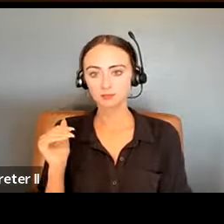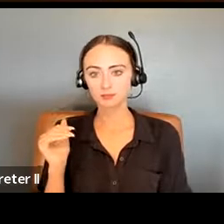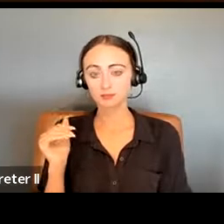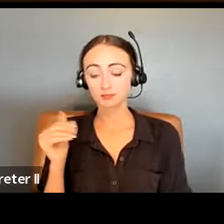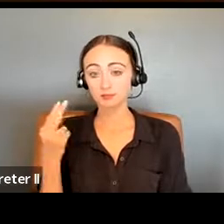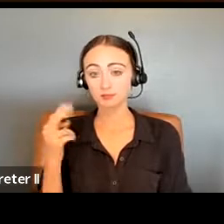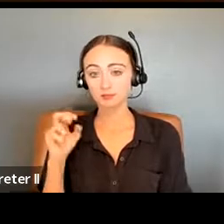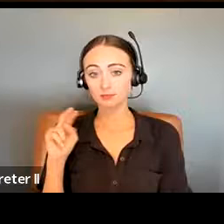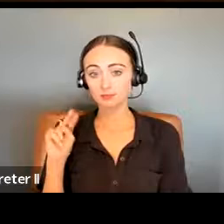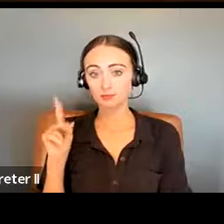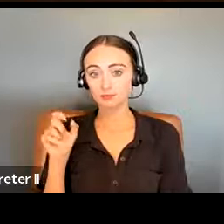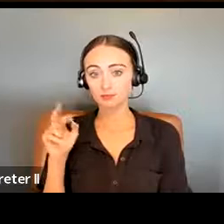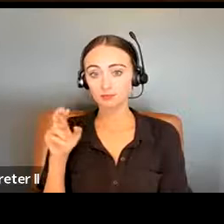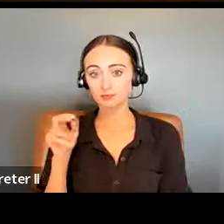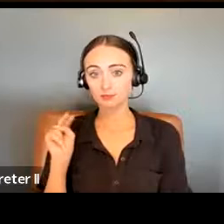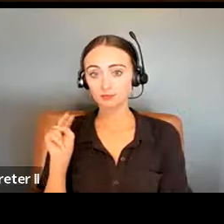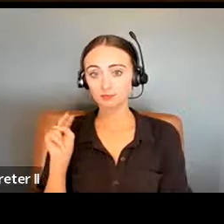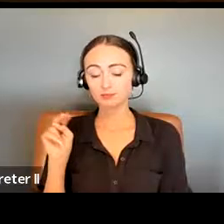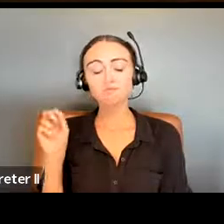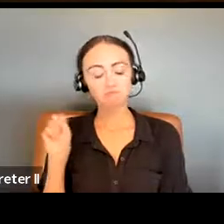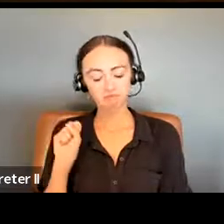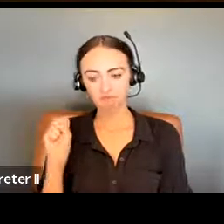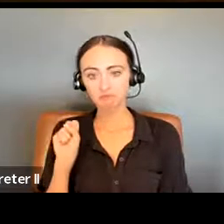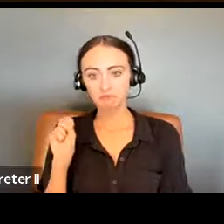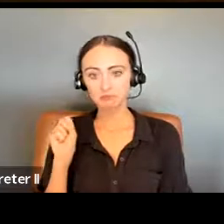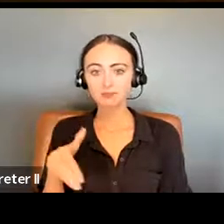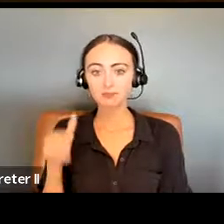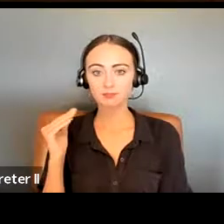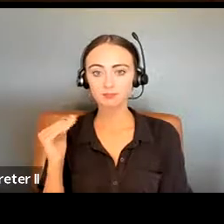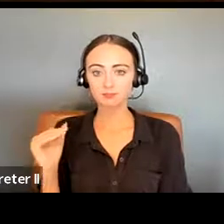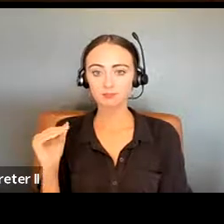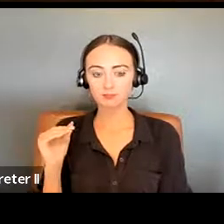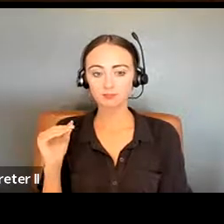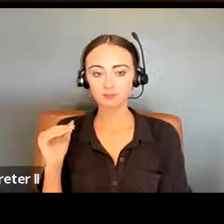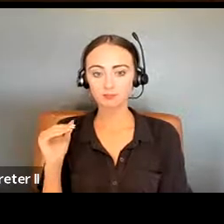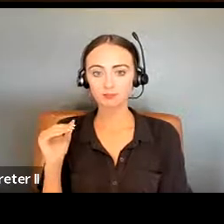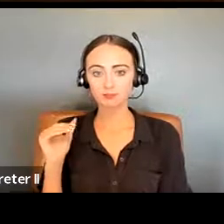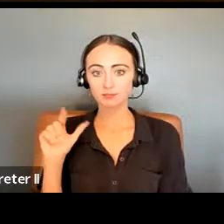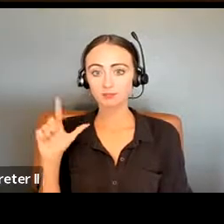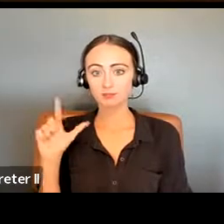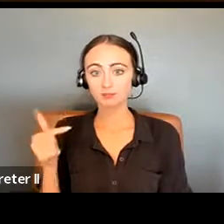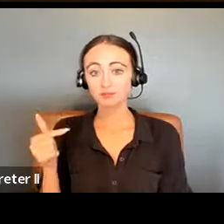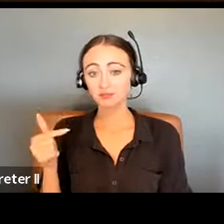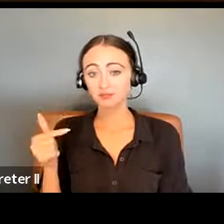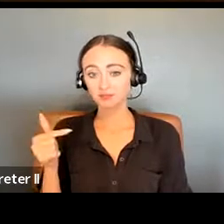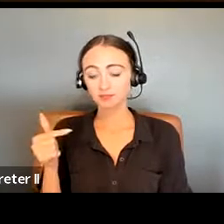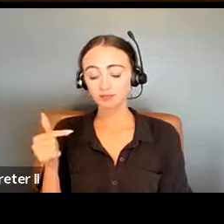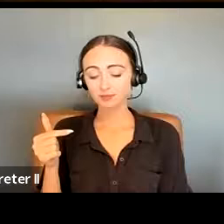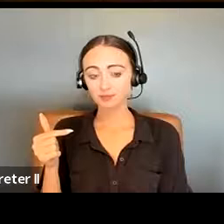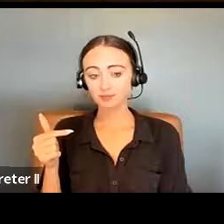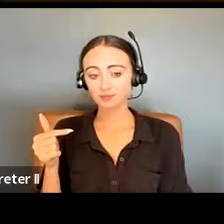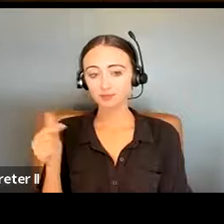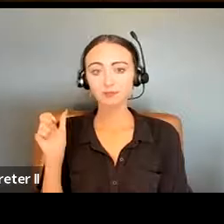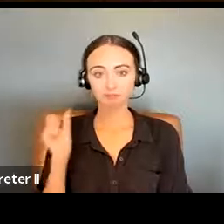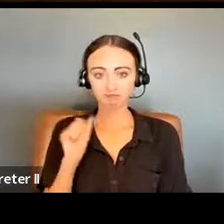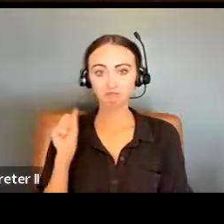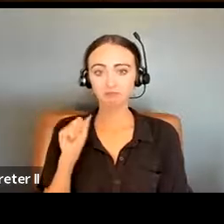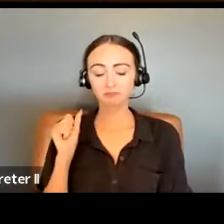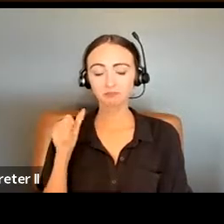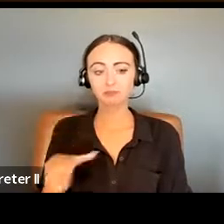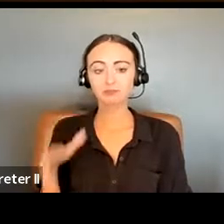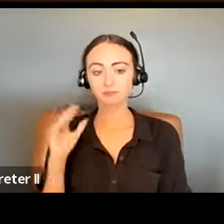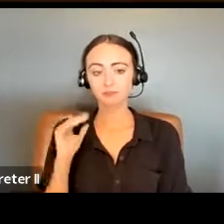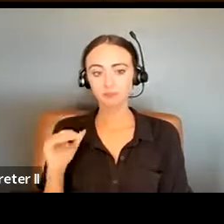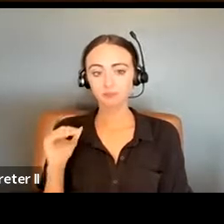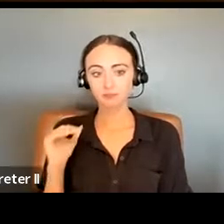Councilmember Henderson. Yes. Councilmember Henderson votes yes. Councilmember Lewis George. Yes. Councilmember